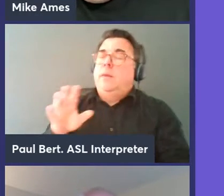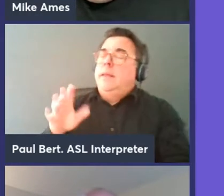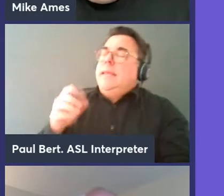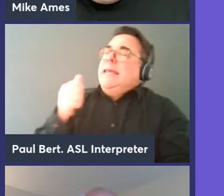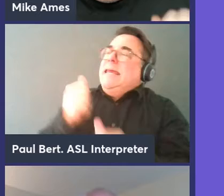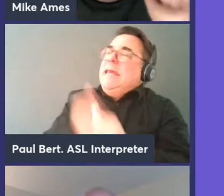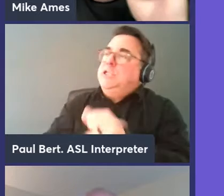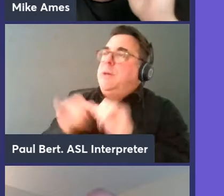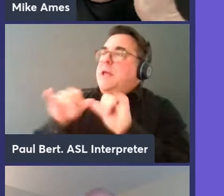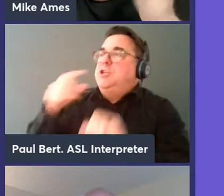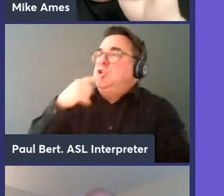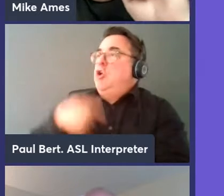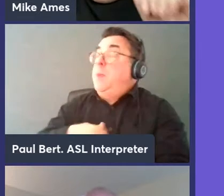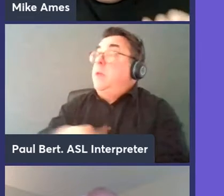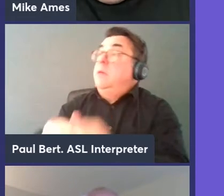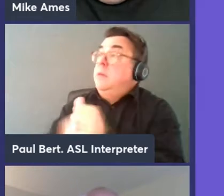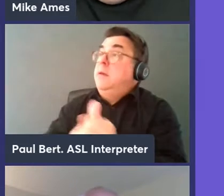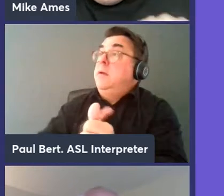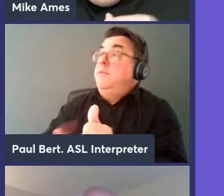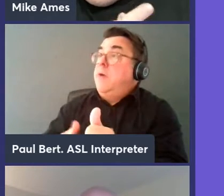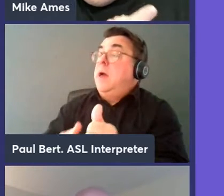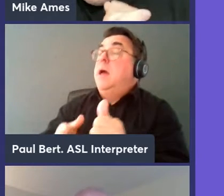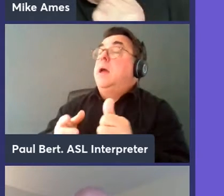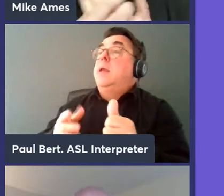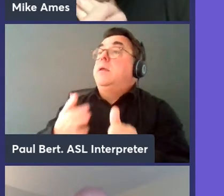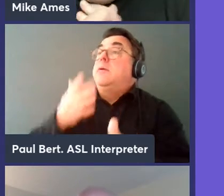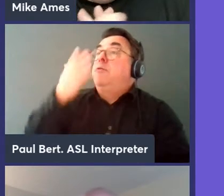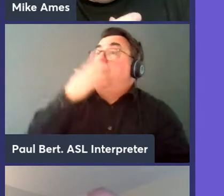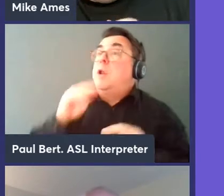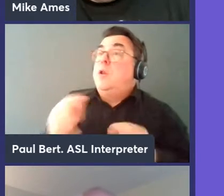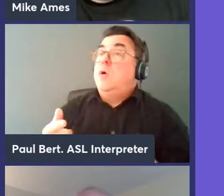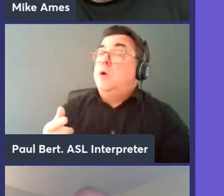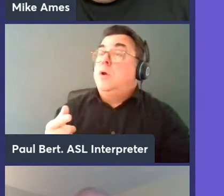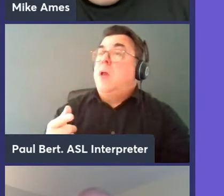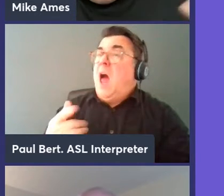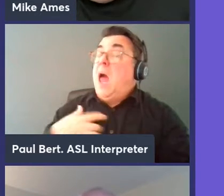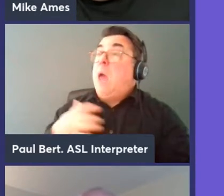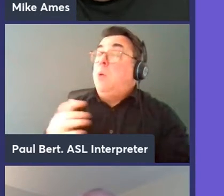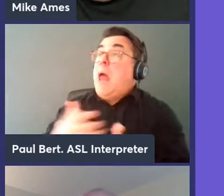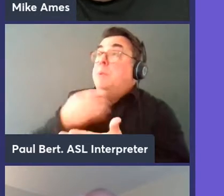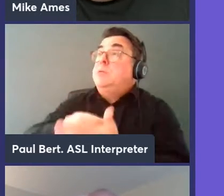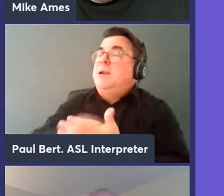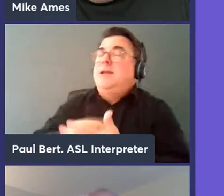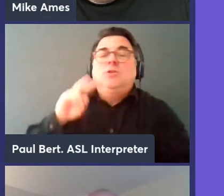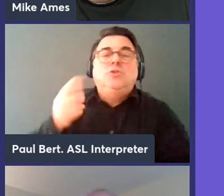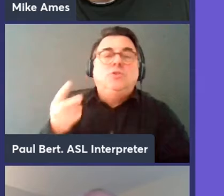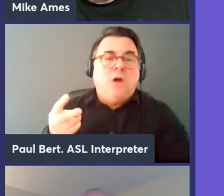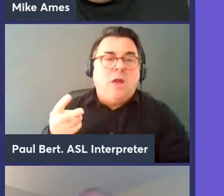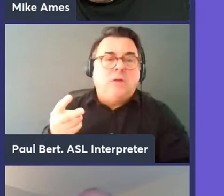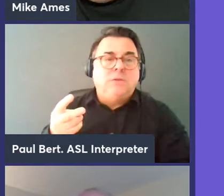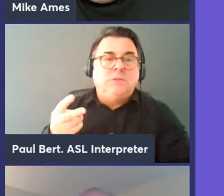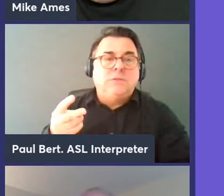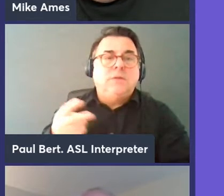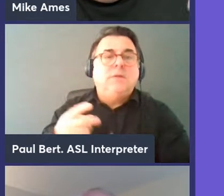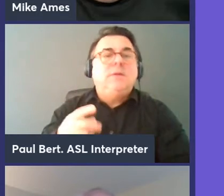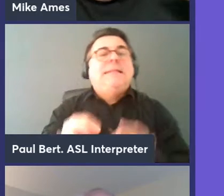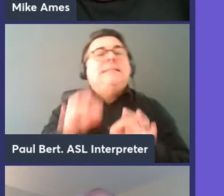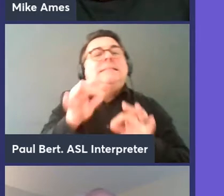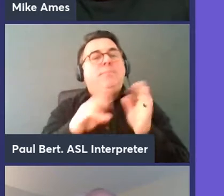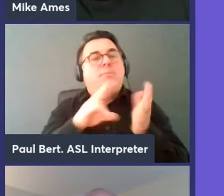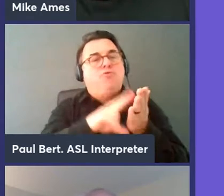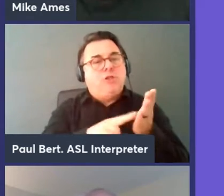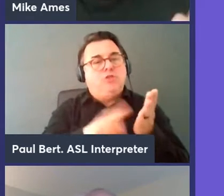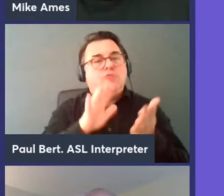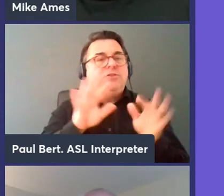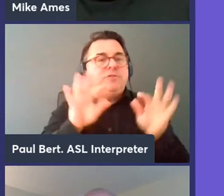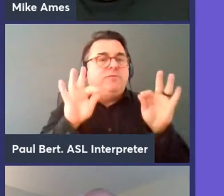engineer has said that, I'd probably have $2 at this point. But anyway, Yeah, so I crafted this really simple registration form to just sort